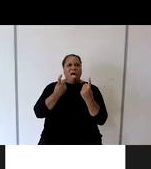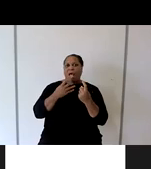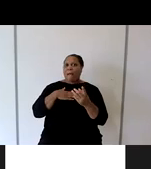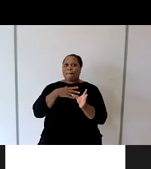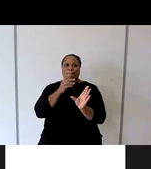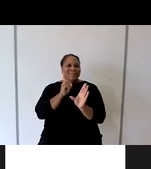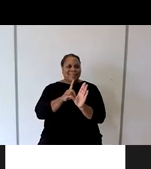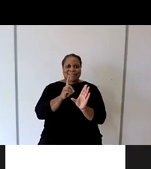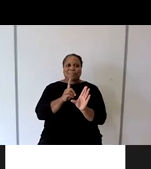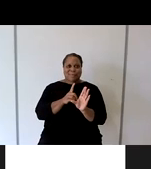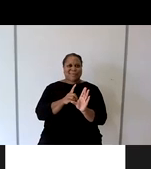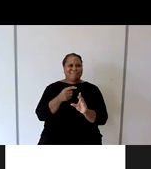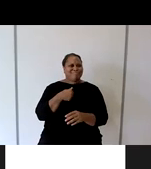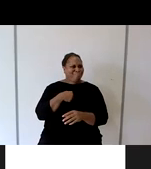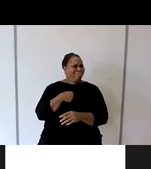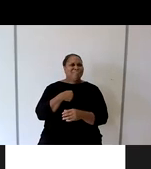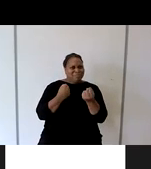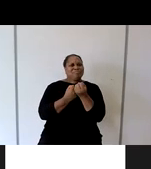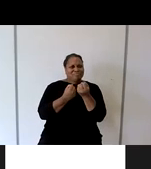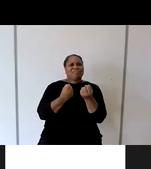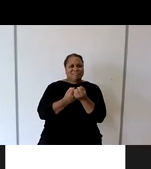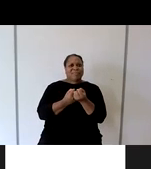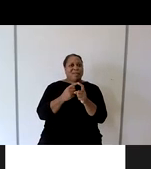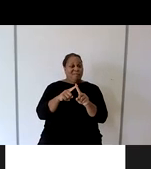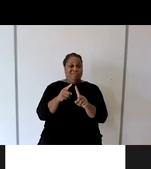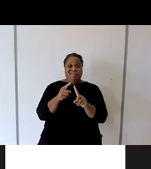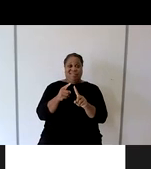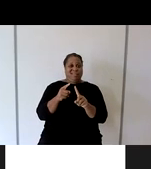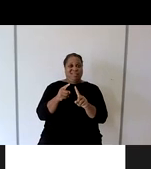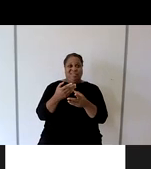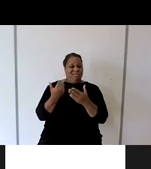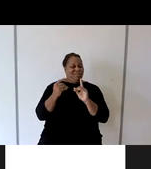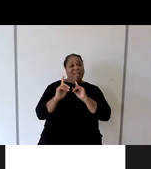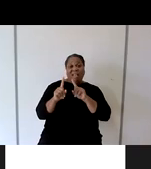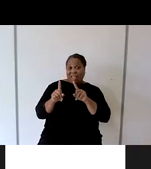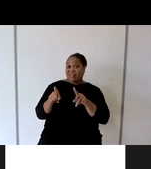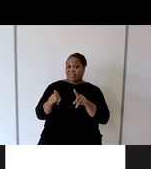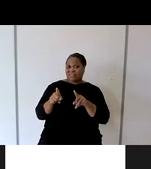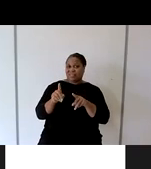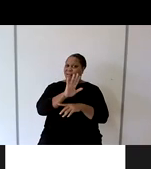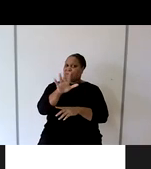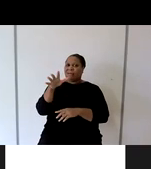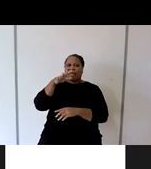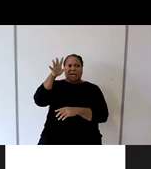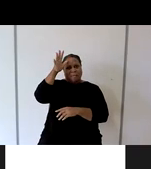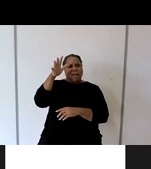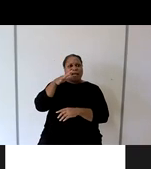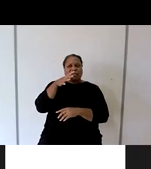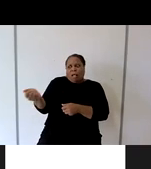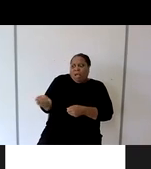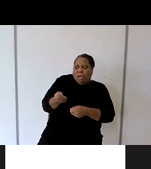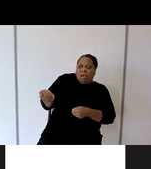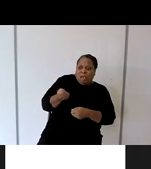disability, which I am all for. But before I can answer them, their parents are pulling them away from